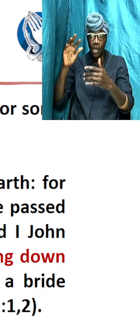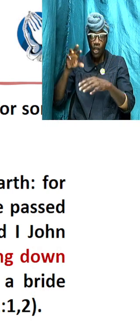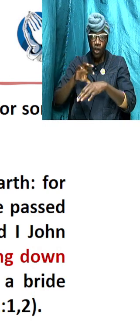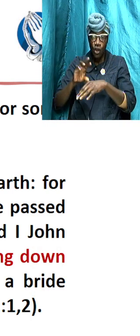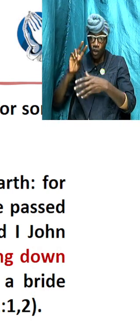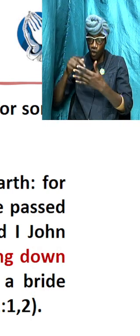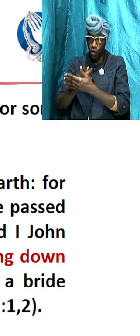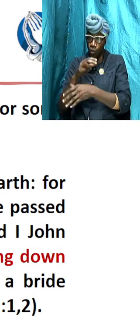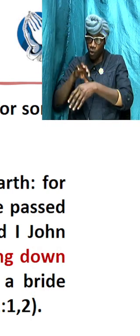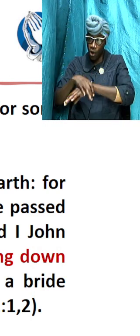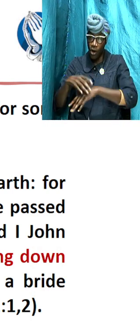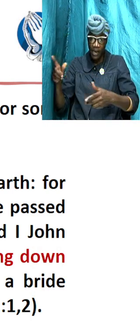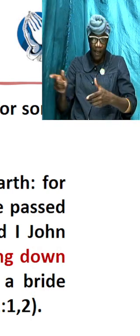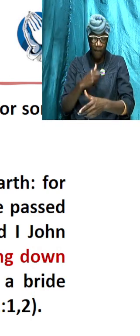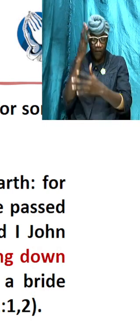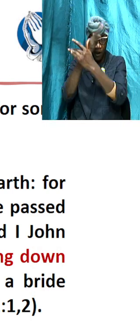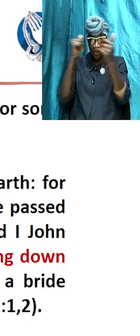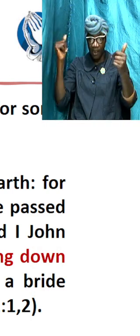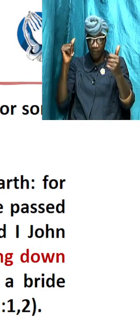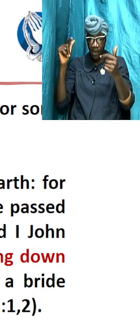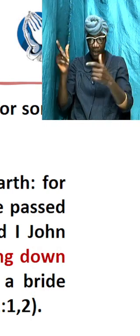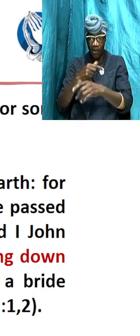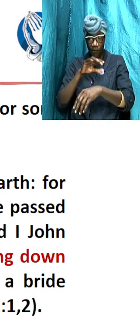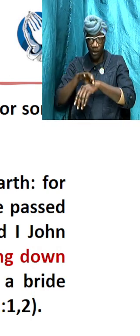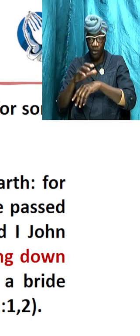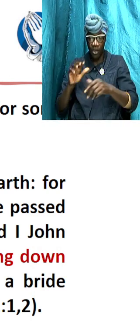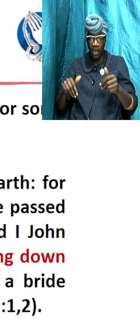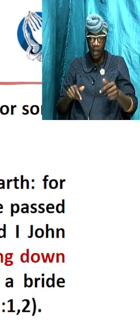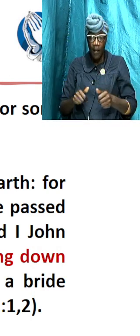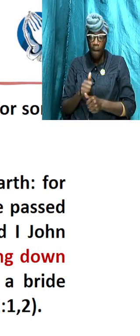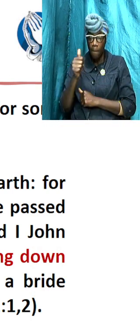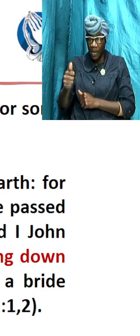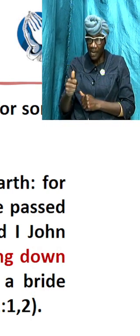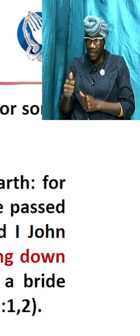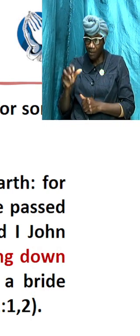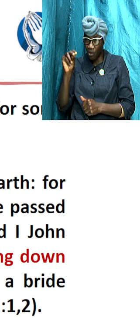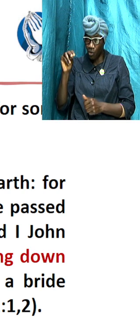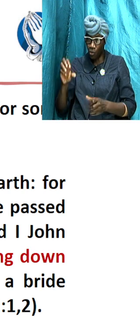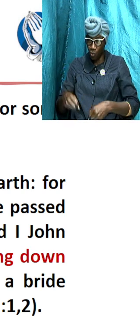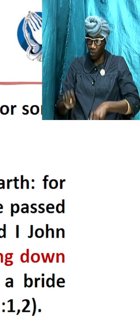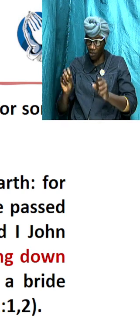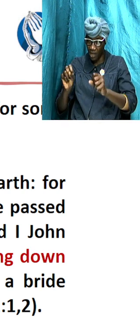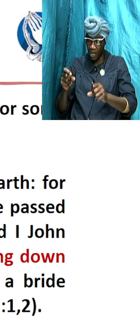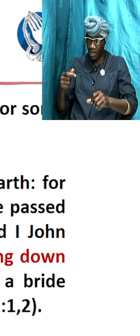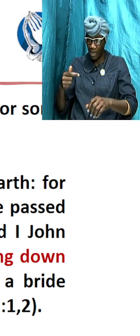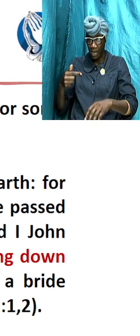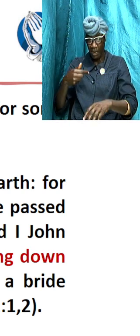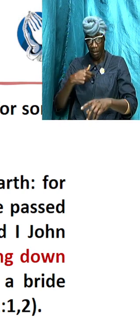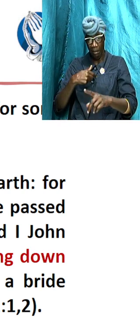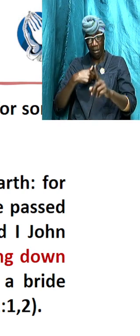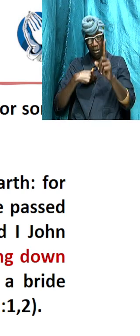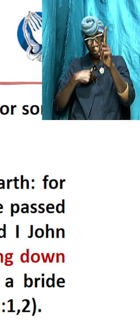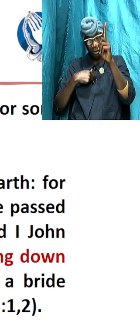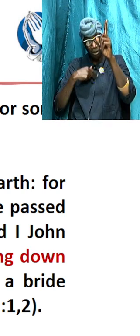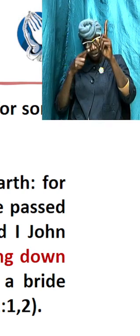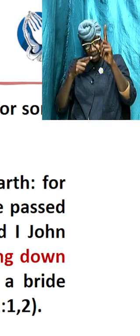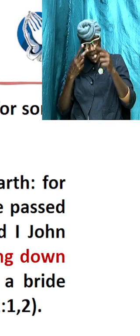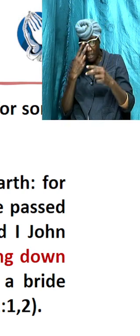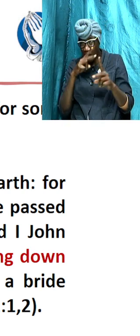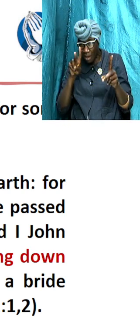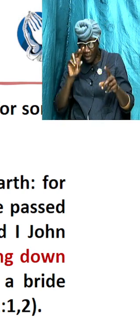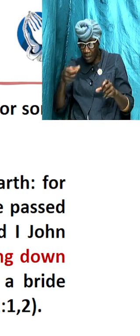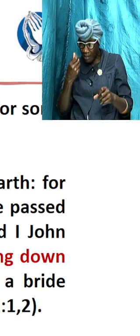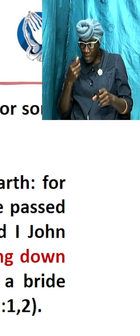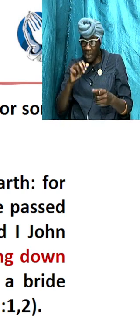away. He says, and there were no more seas. And I, John, saw the holy city, the new Jerusalem, coming down from